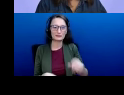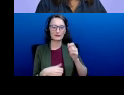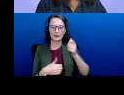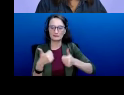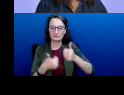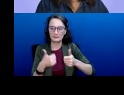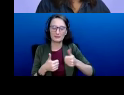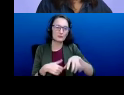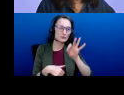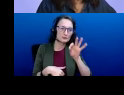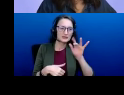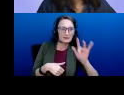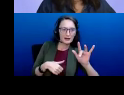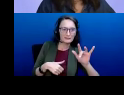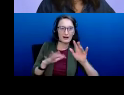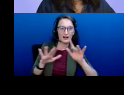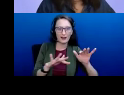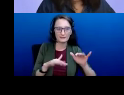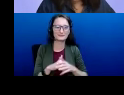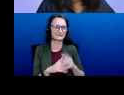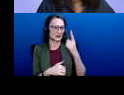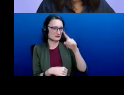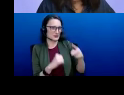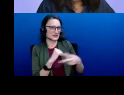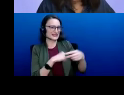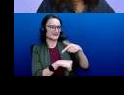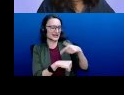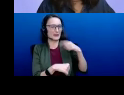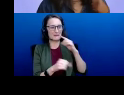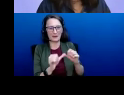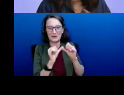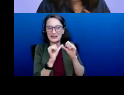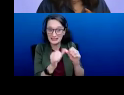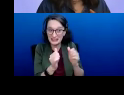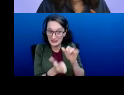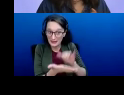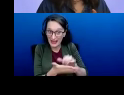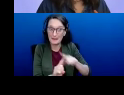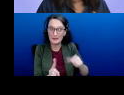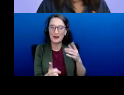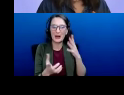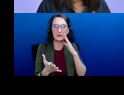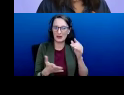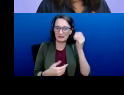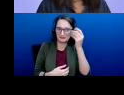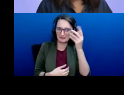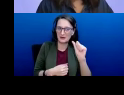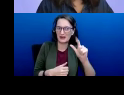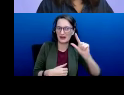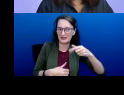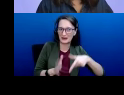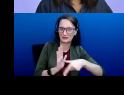1. Time's sake, I'm going to continue on that, but this is a great one to look In at the world of later. accessibility,